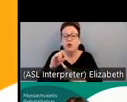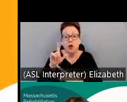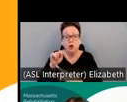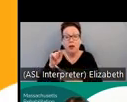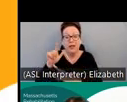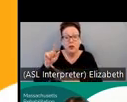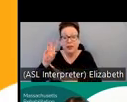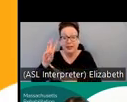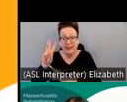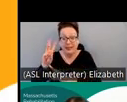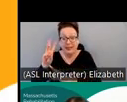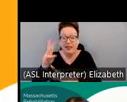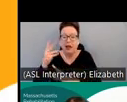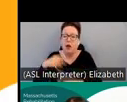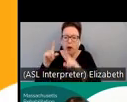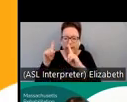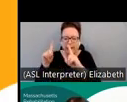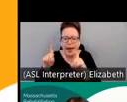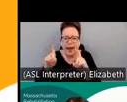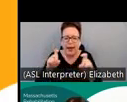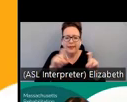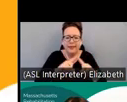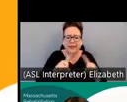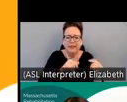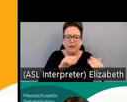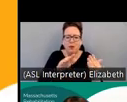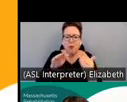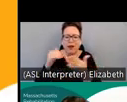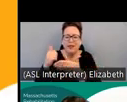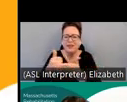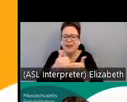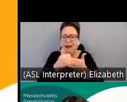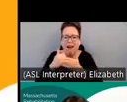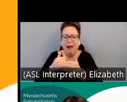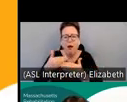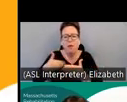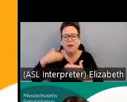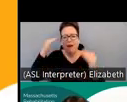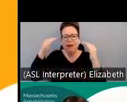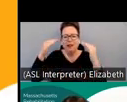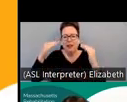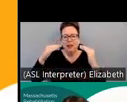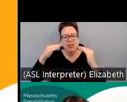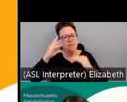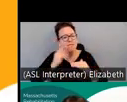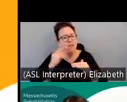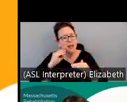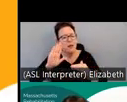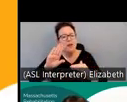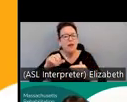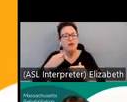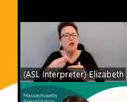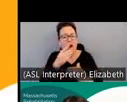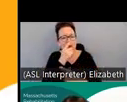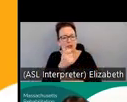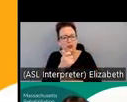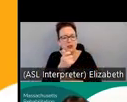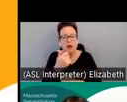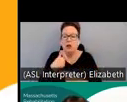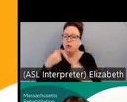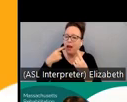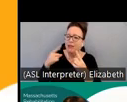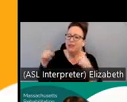new ways to help young adults on their job journey. We have an existing successful model of vocational